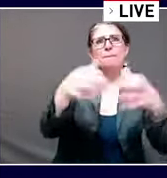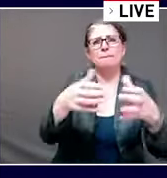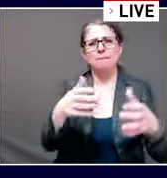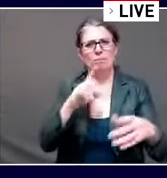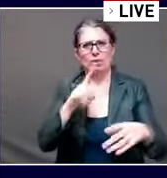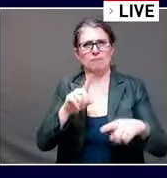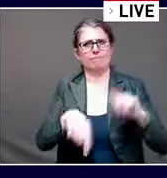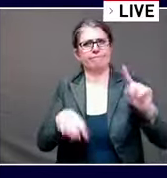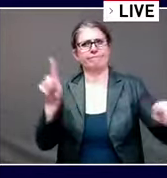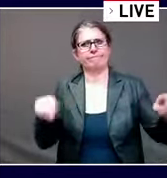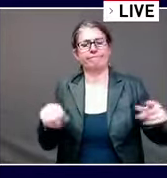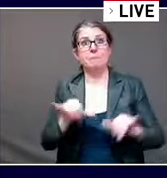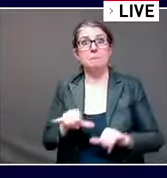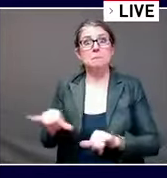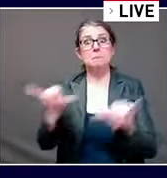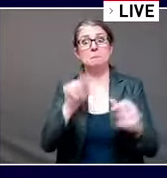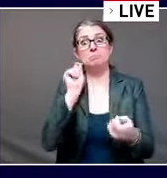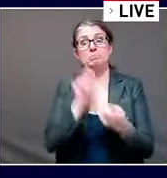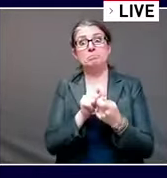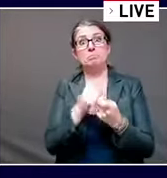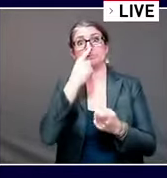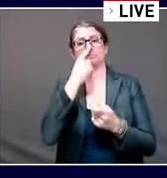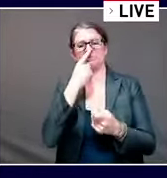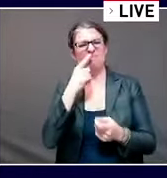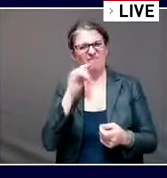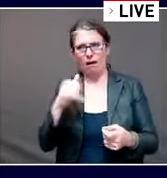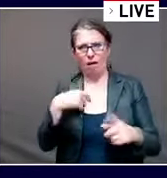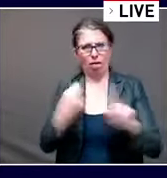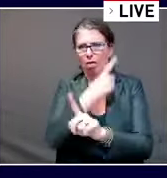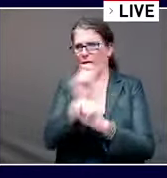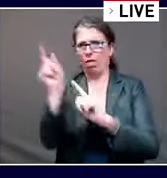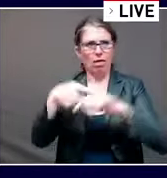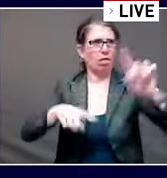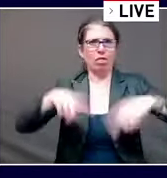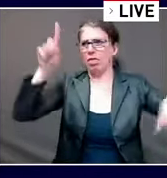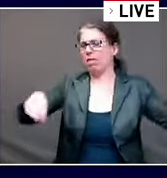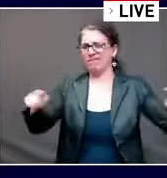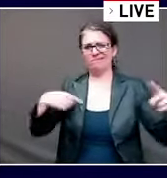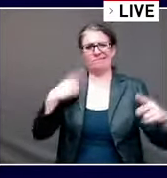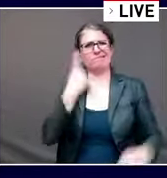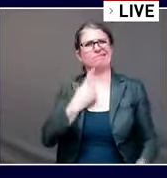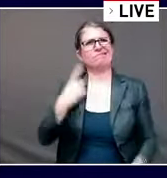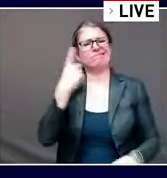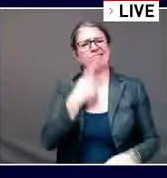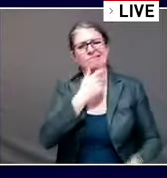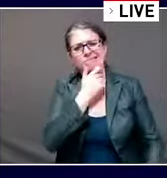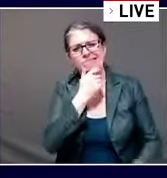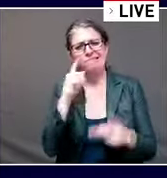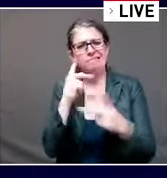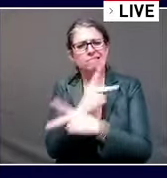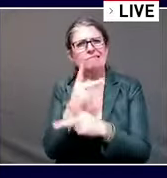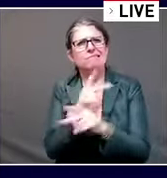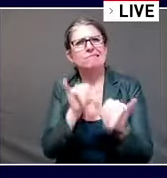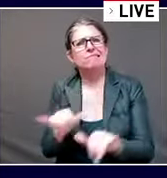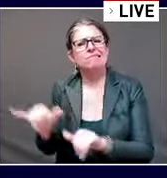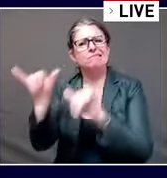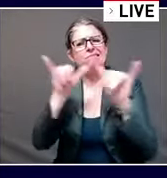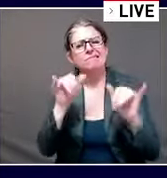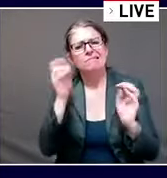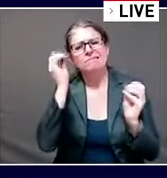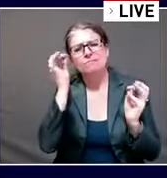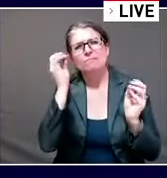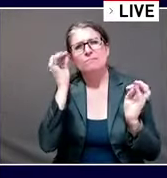here? And what has started to happen is that increasing levels of community transmission that